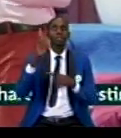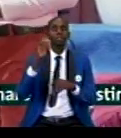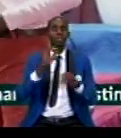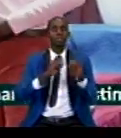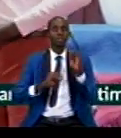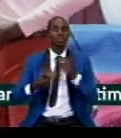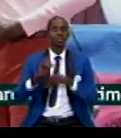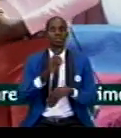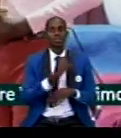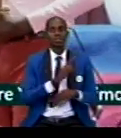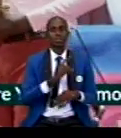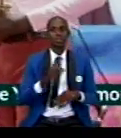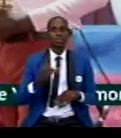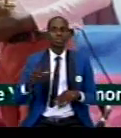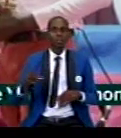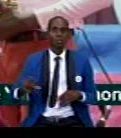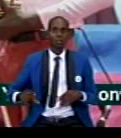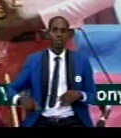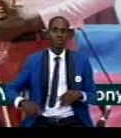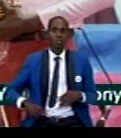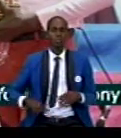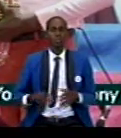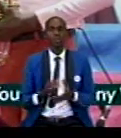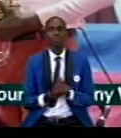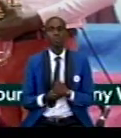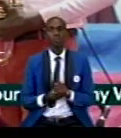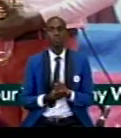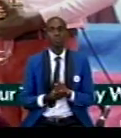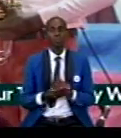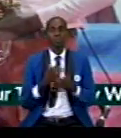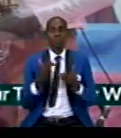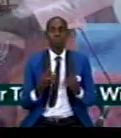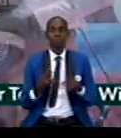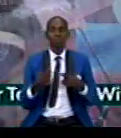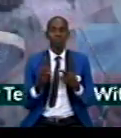Now we go online for some testimonies.